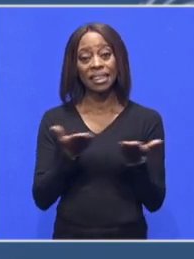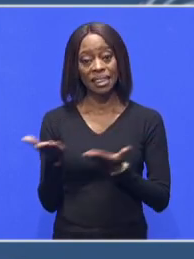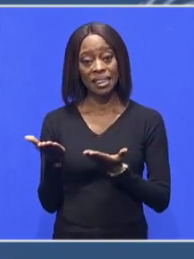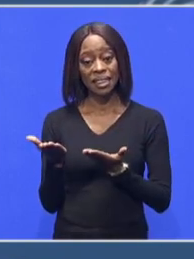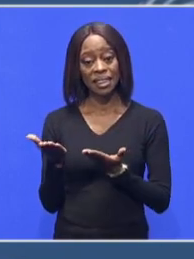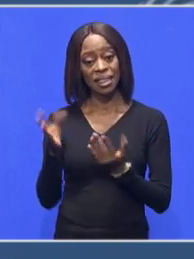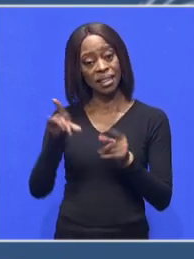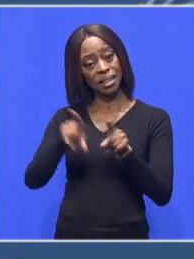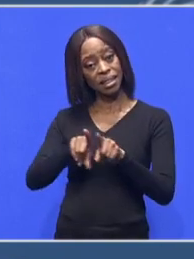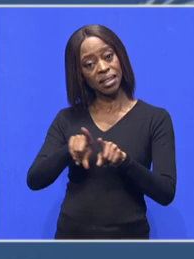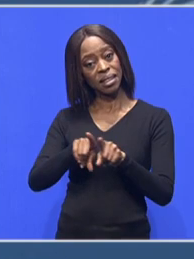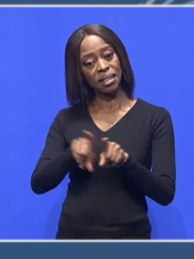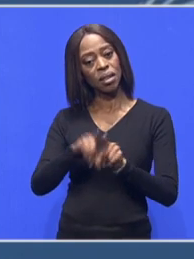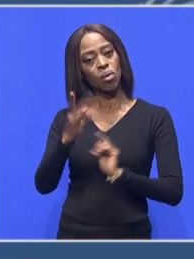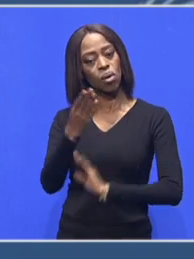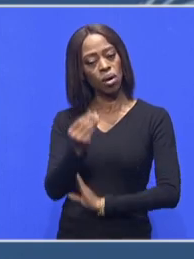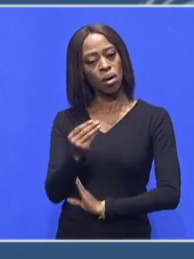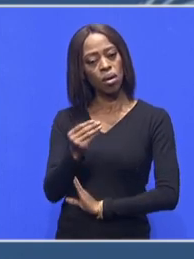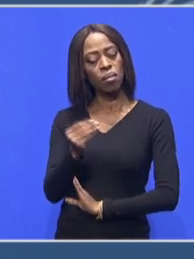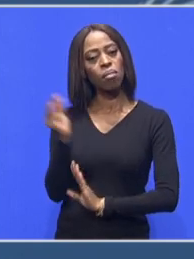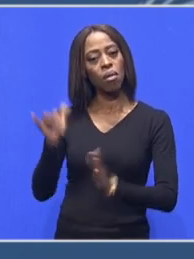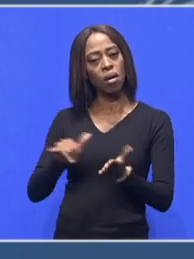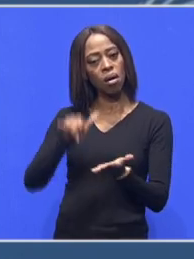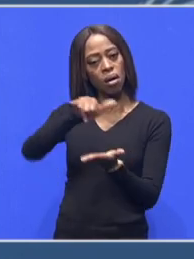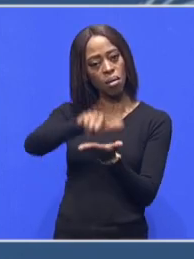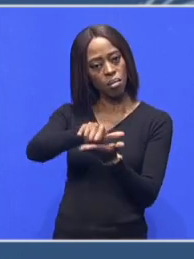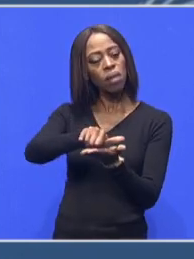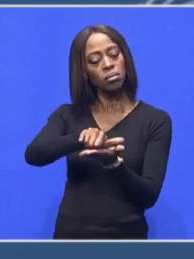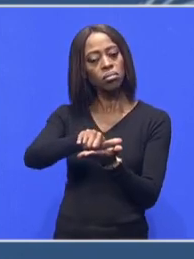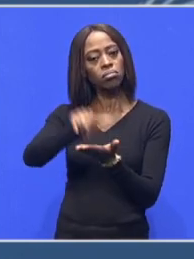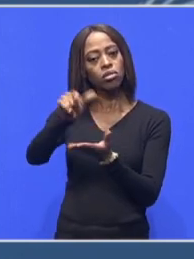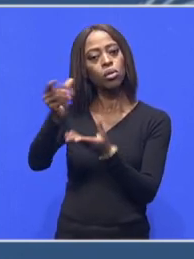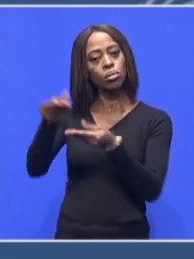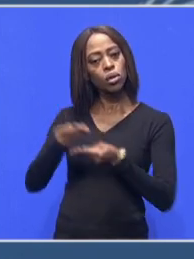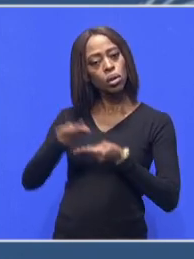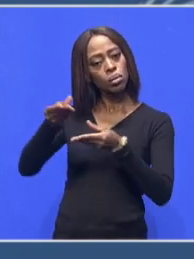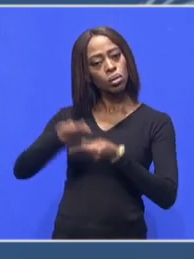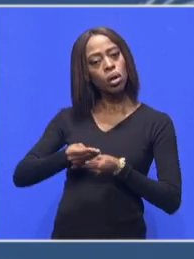have Aleppo airport receiving